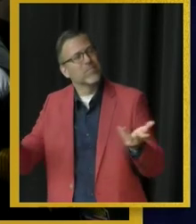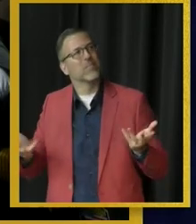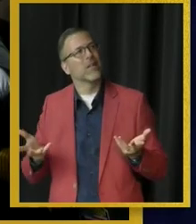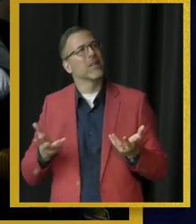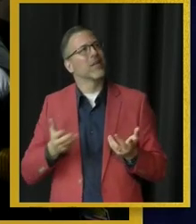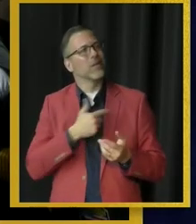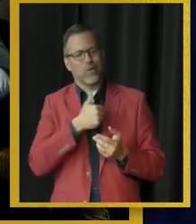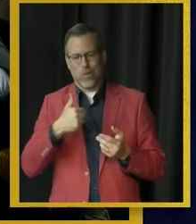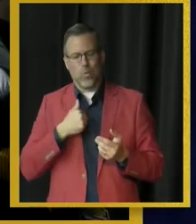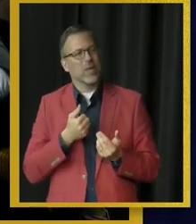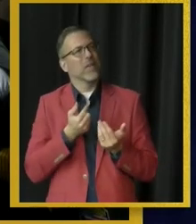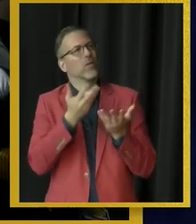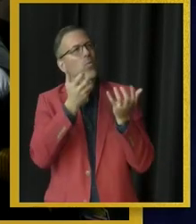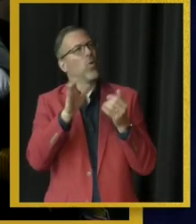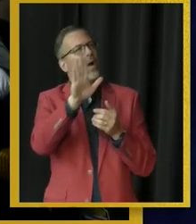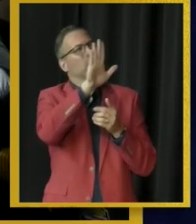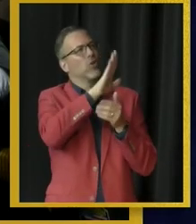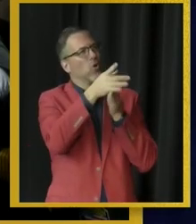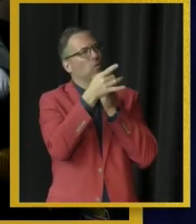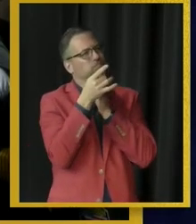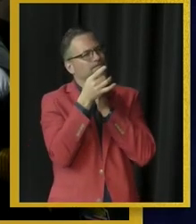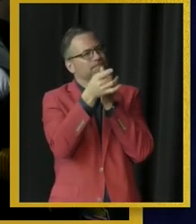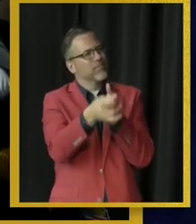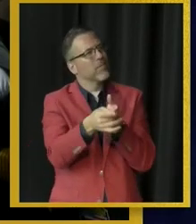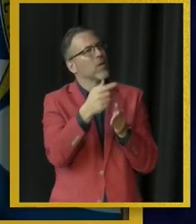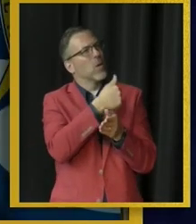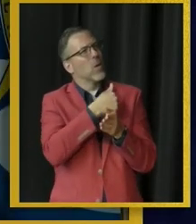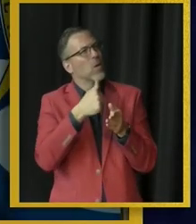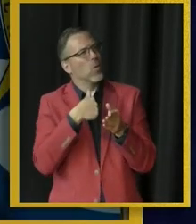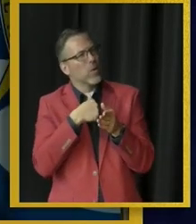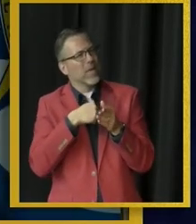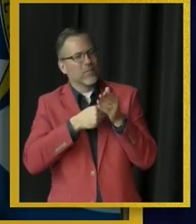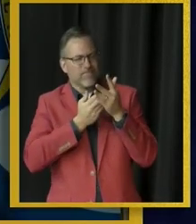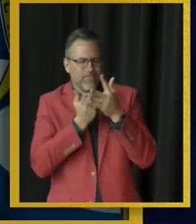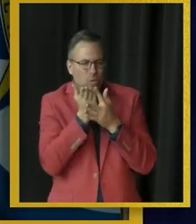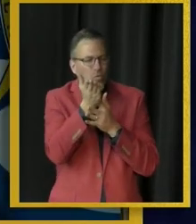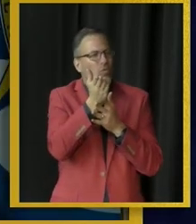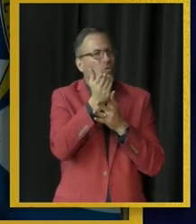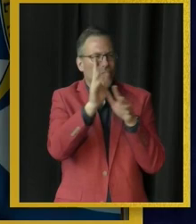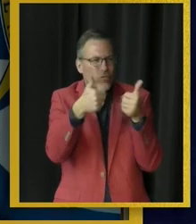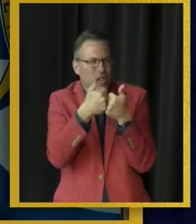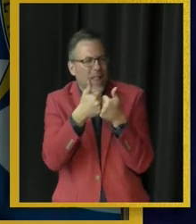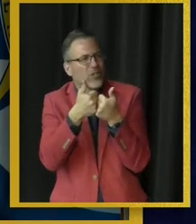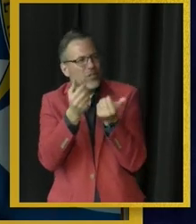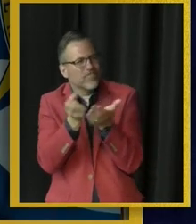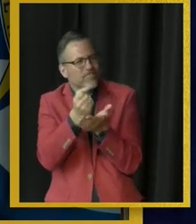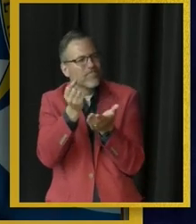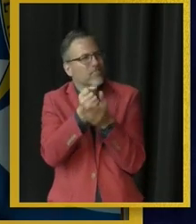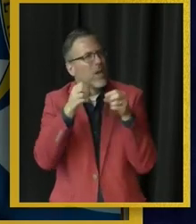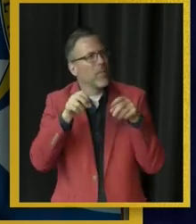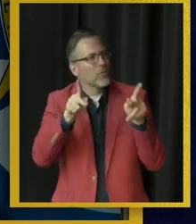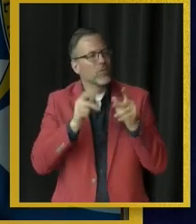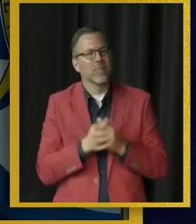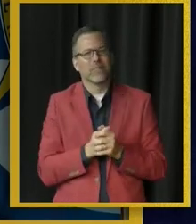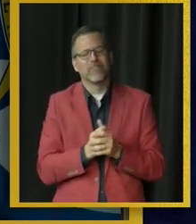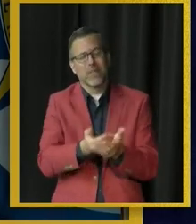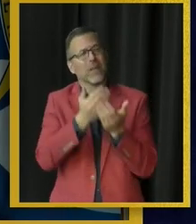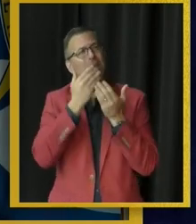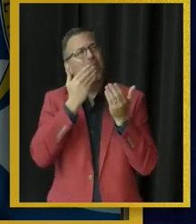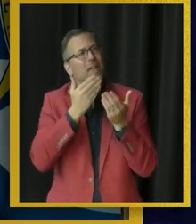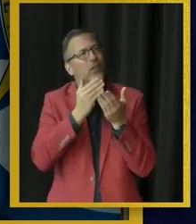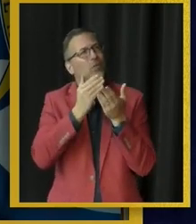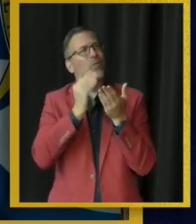seek your guidance as we navigate the opportunities and challenges of our day. We are grateful for the gifts of faith and learning and